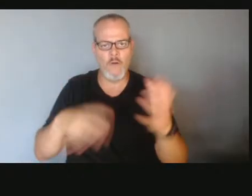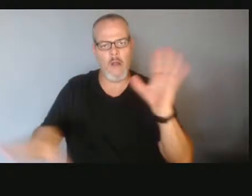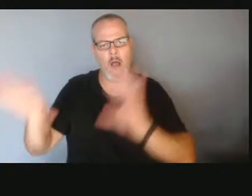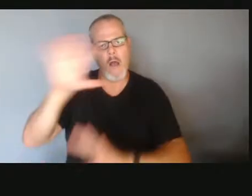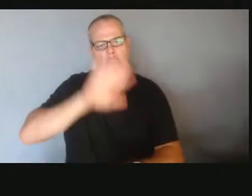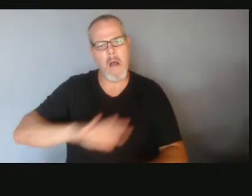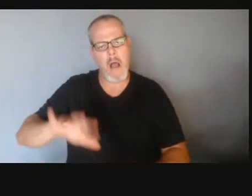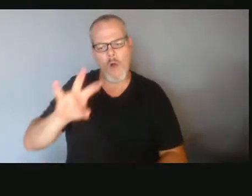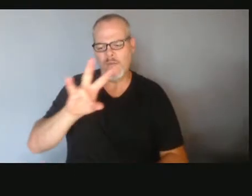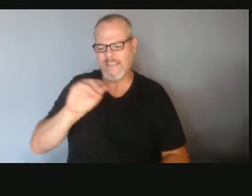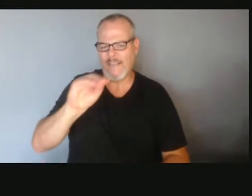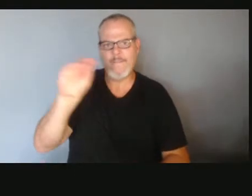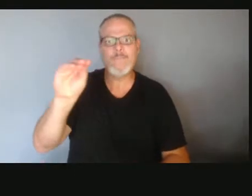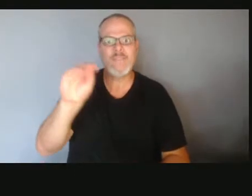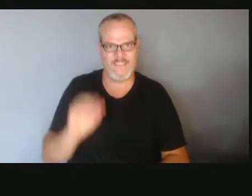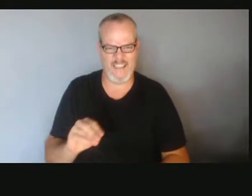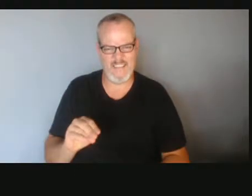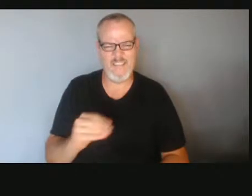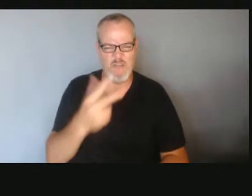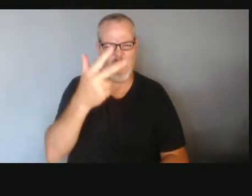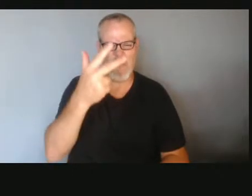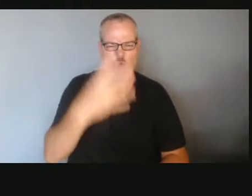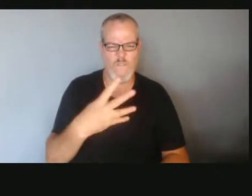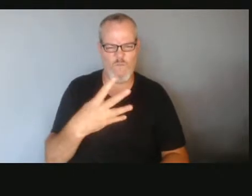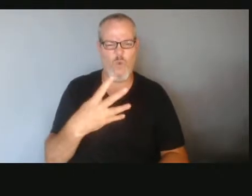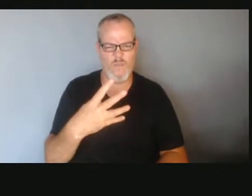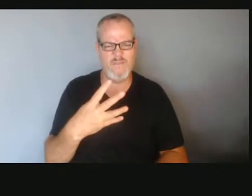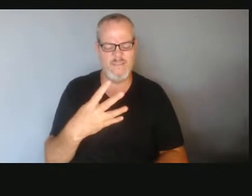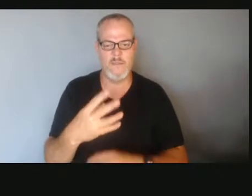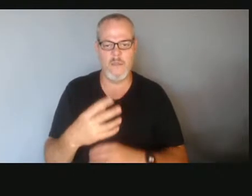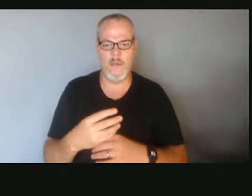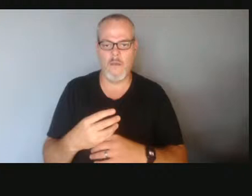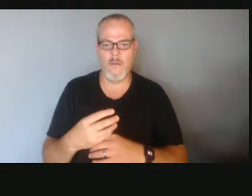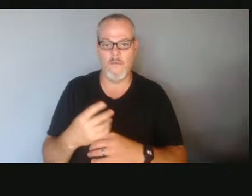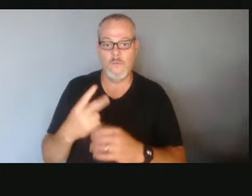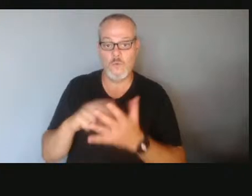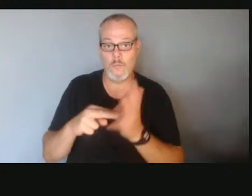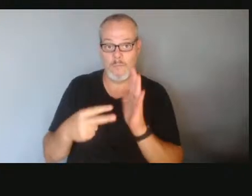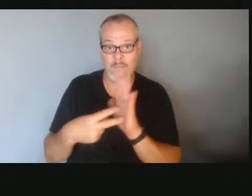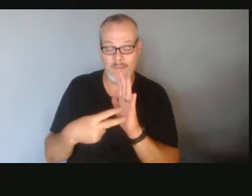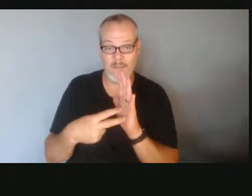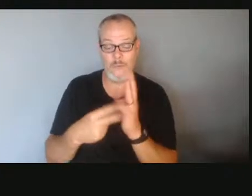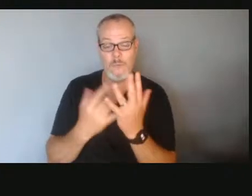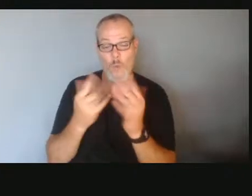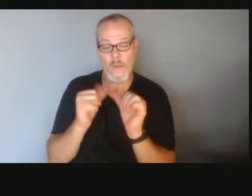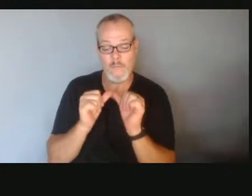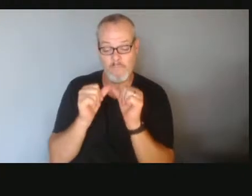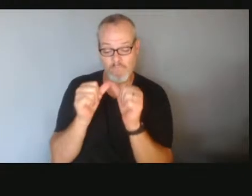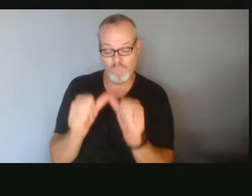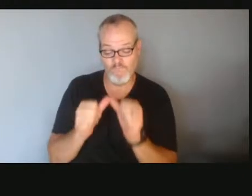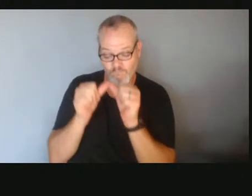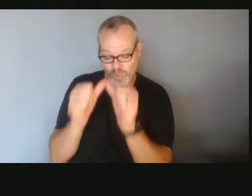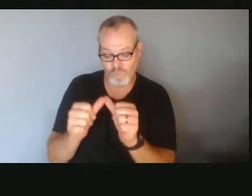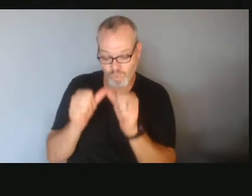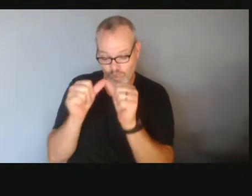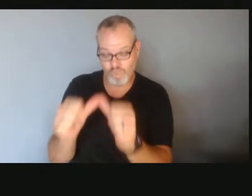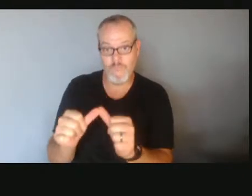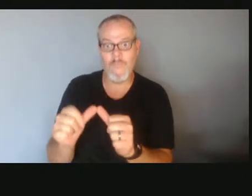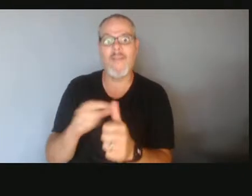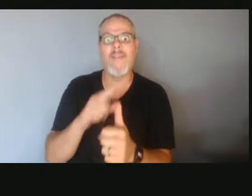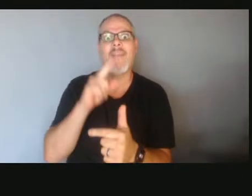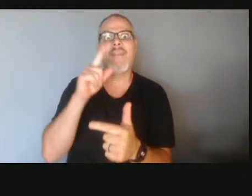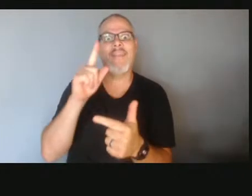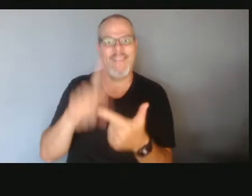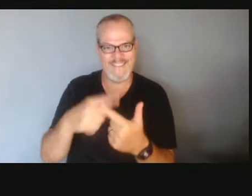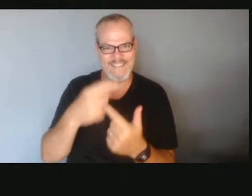quite to 3/4 of the way. And so were we to maintain this rate, that's what gets us to Saturday and